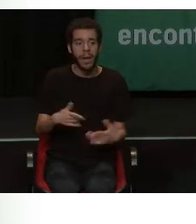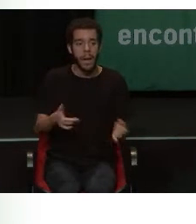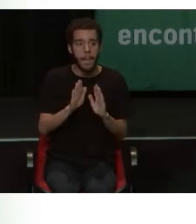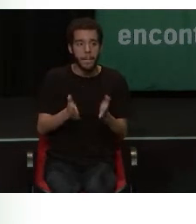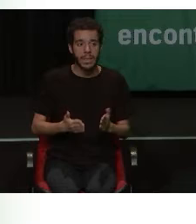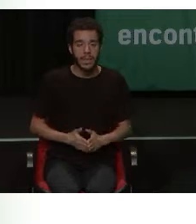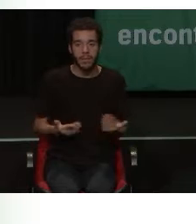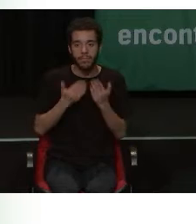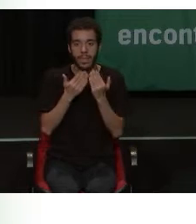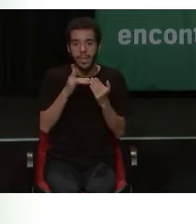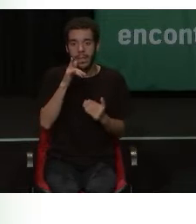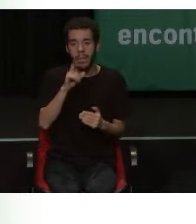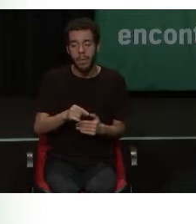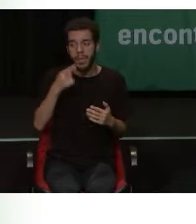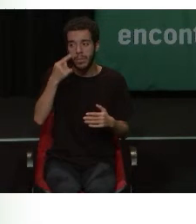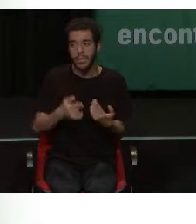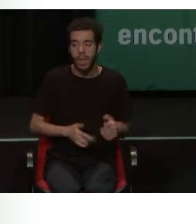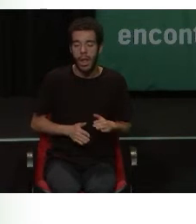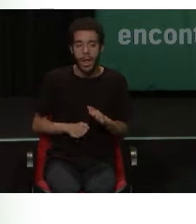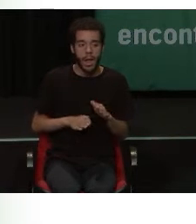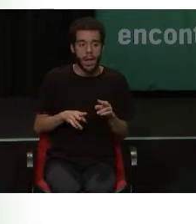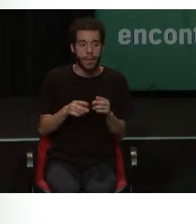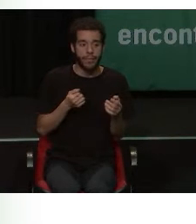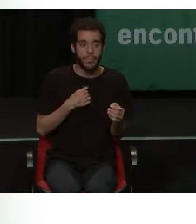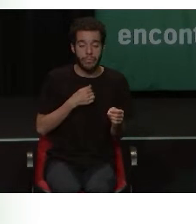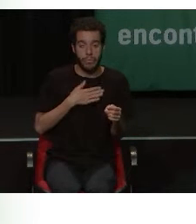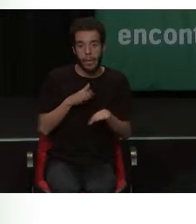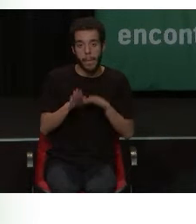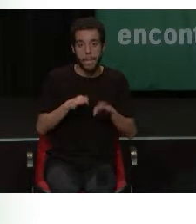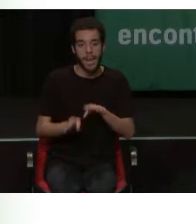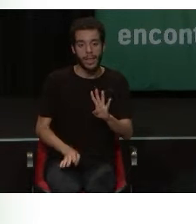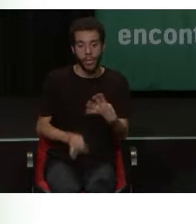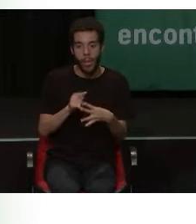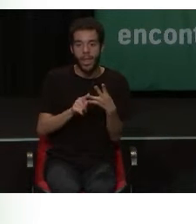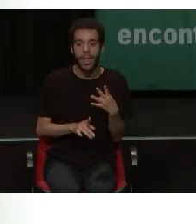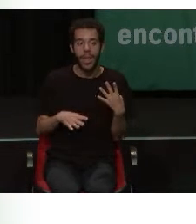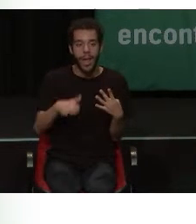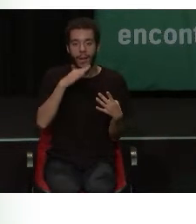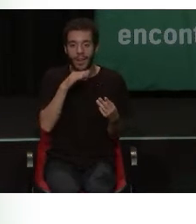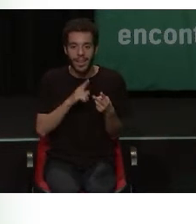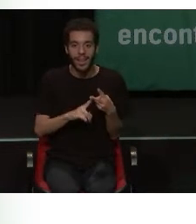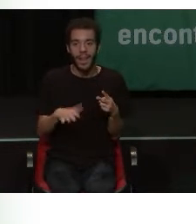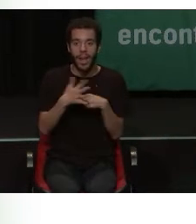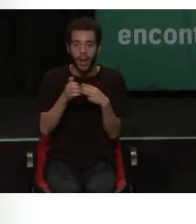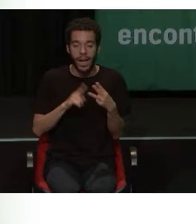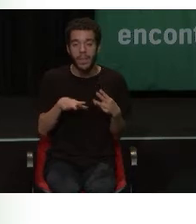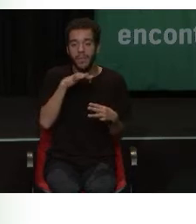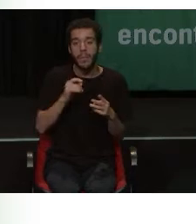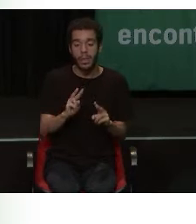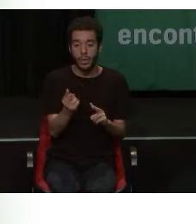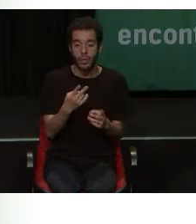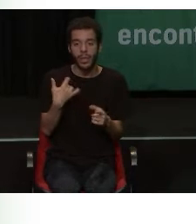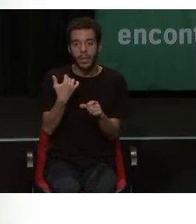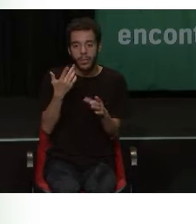strands. And I would also like to be very thankful to the pets and to their families